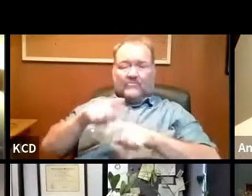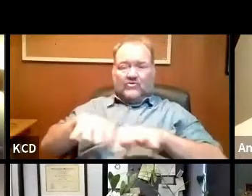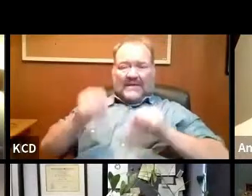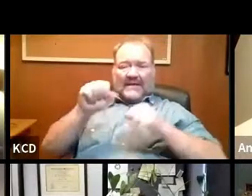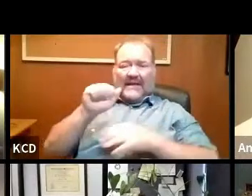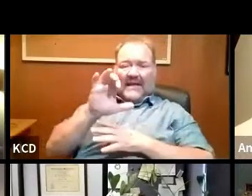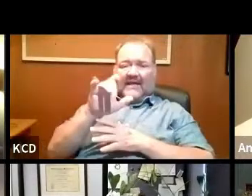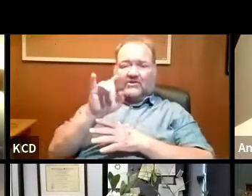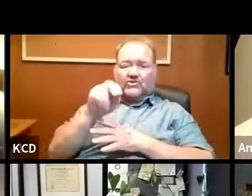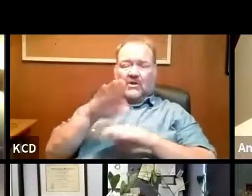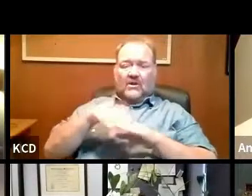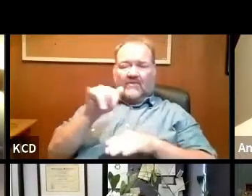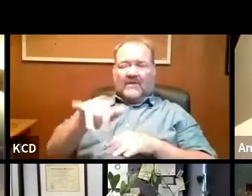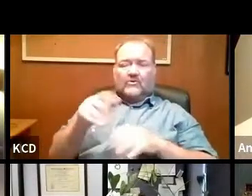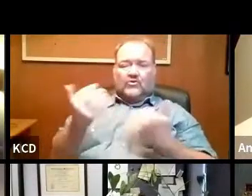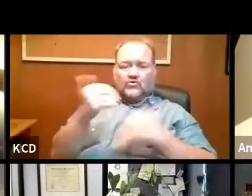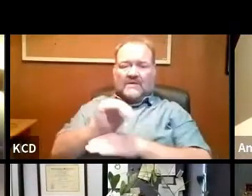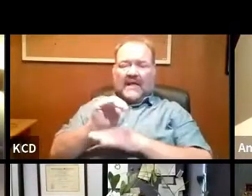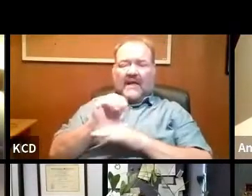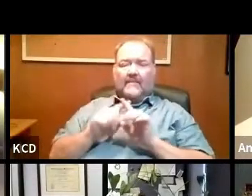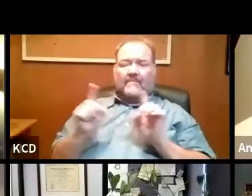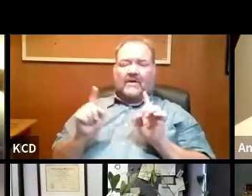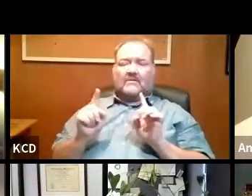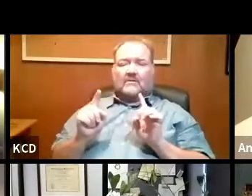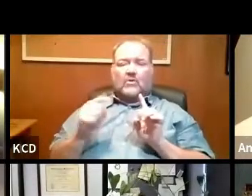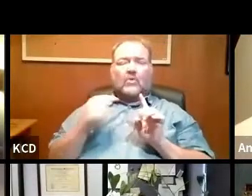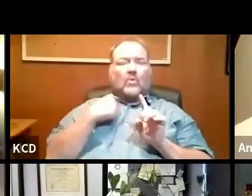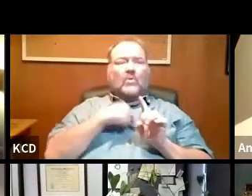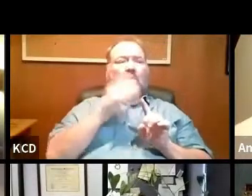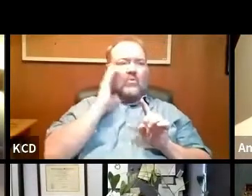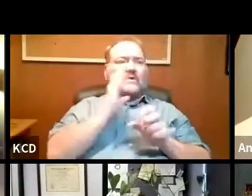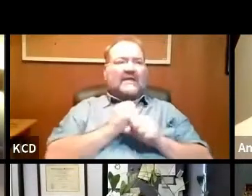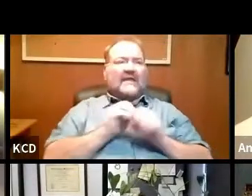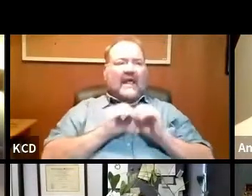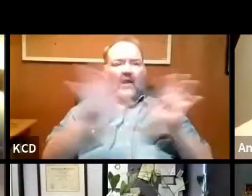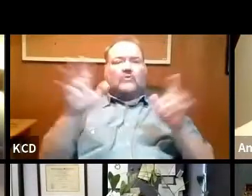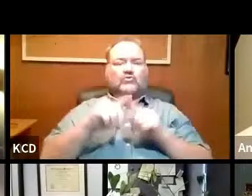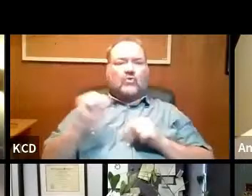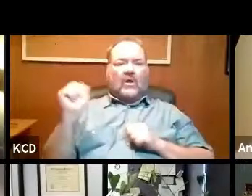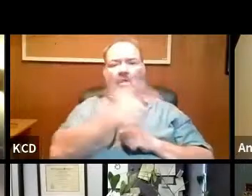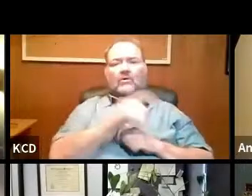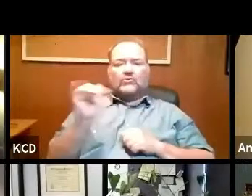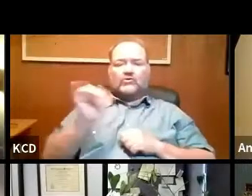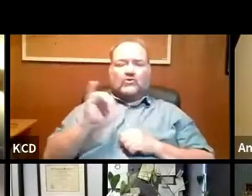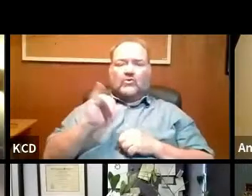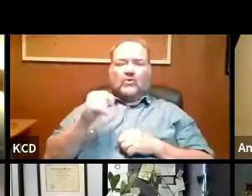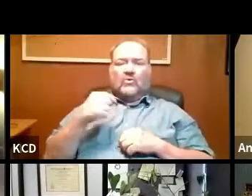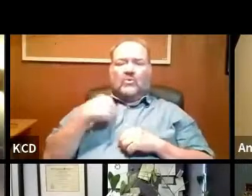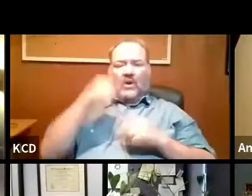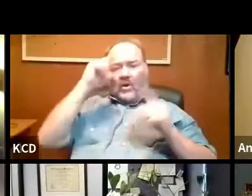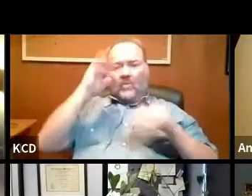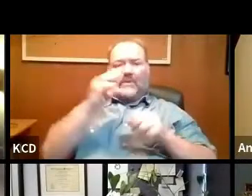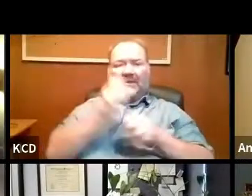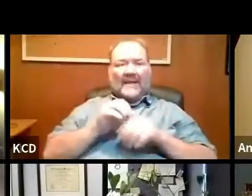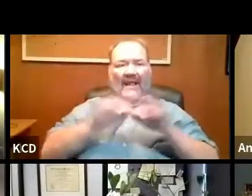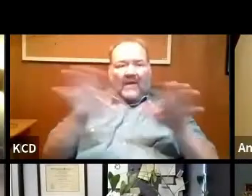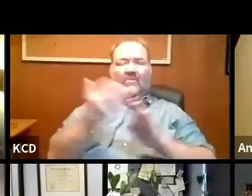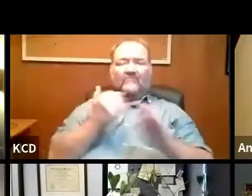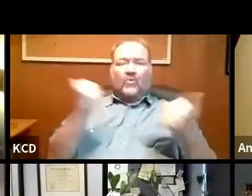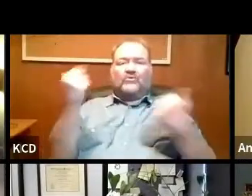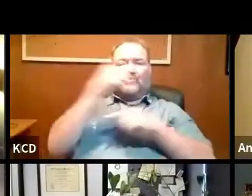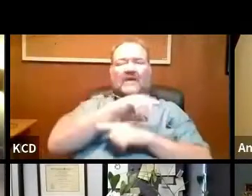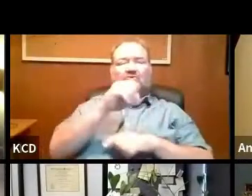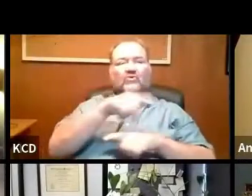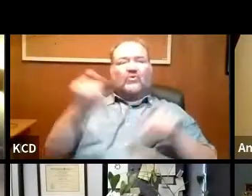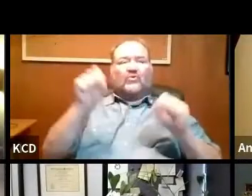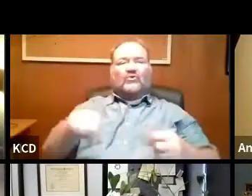that tonight, but we'll be sure to get it out to you all as well. We didn't, we're hoping to get it out before today so you could